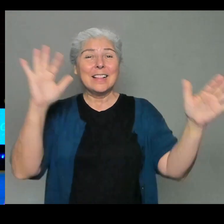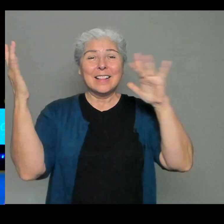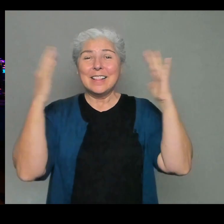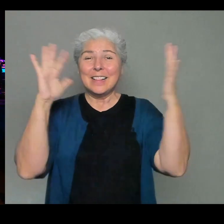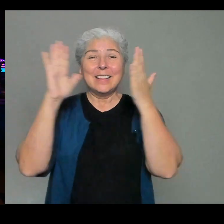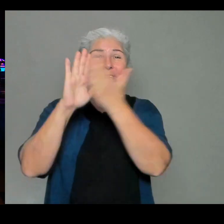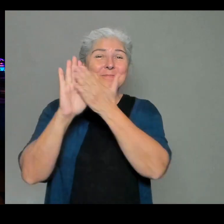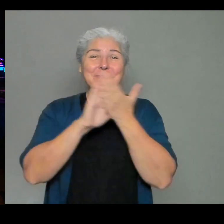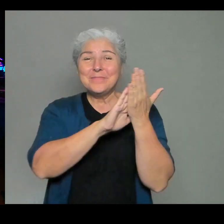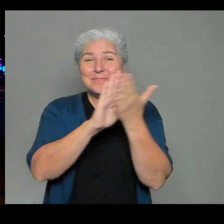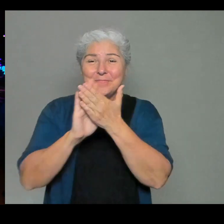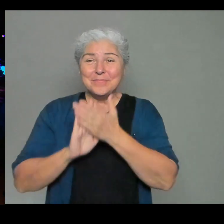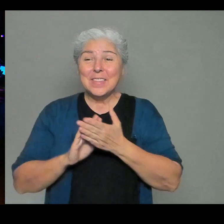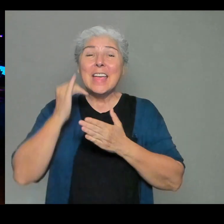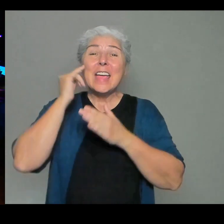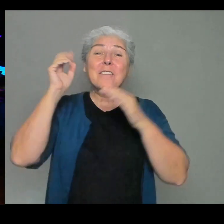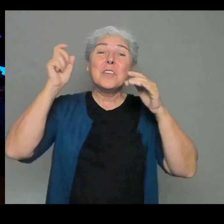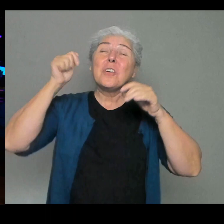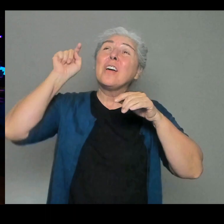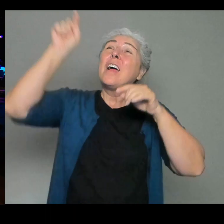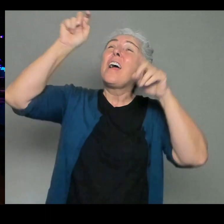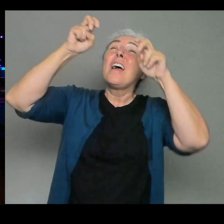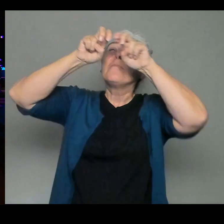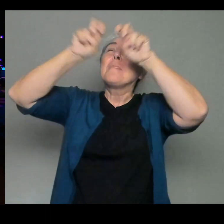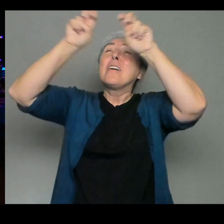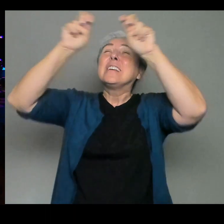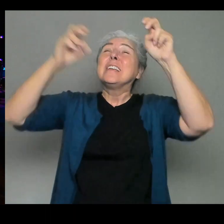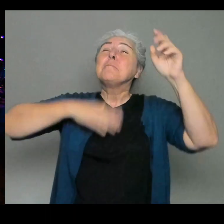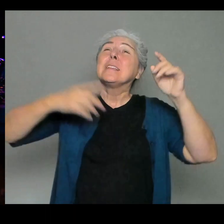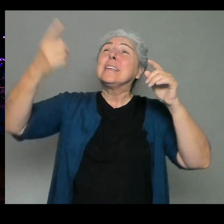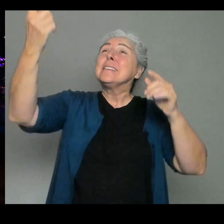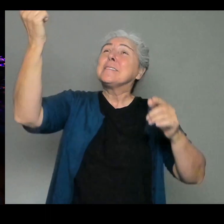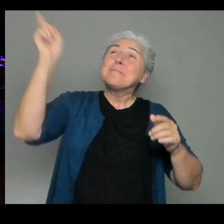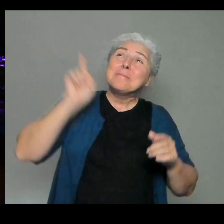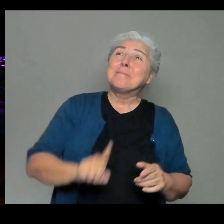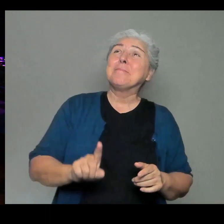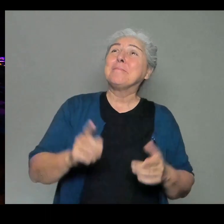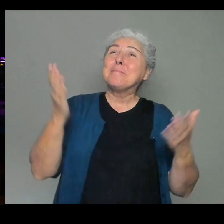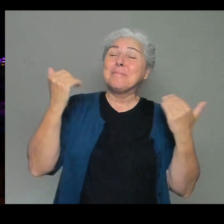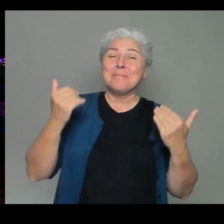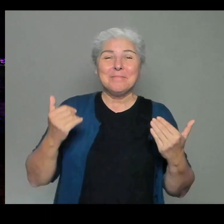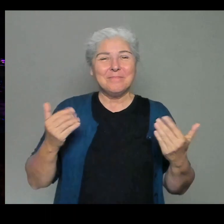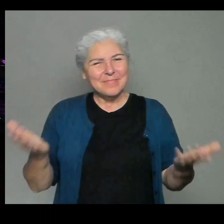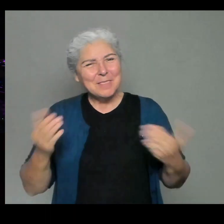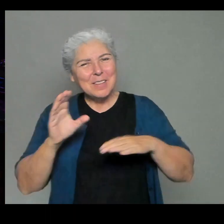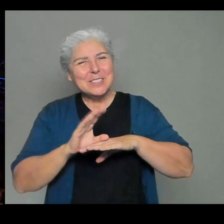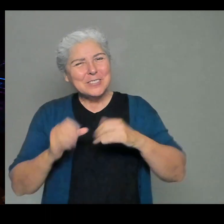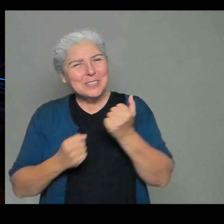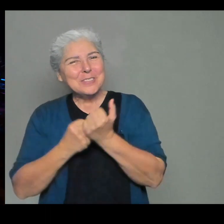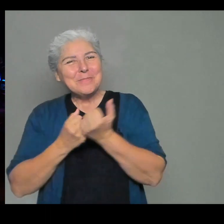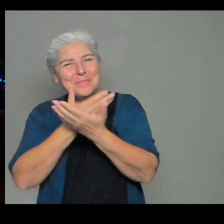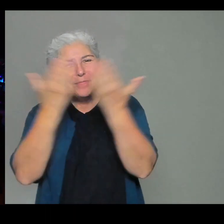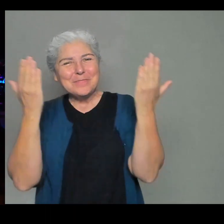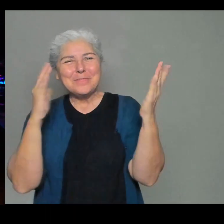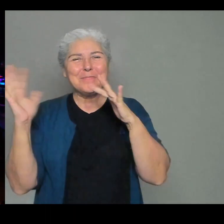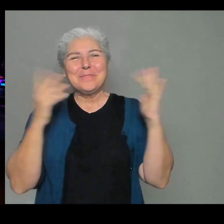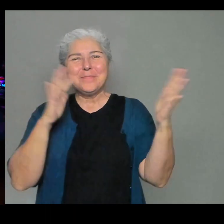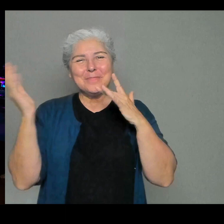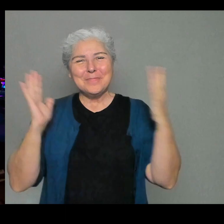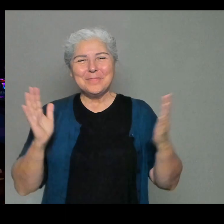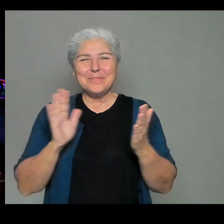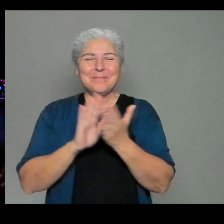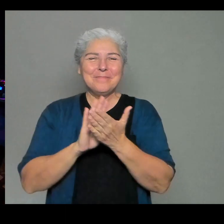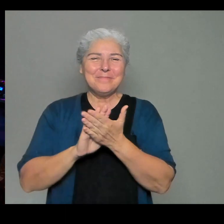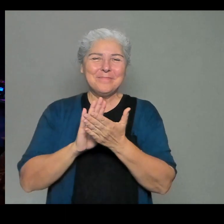you're in the balcony, just walk up and walk around. They'll bring you down. Walk up and bring them around. Come on down. Let's give them a hand. Come on, church. Come on,